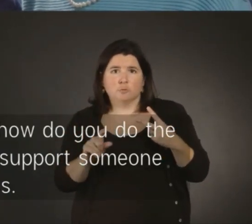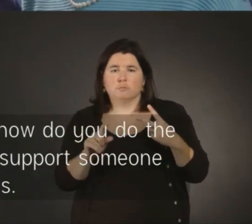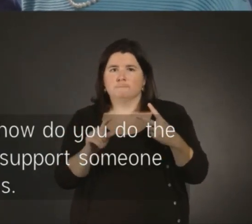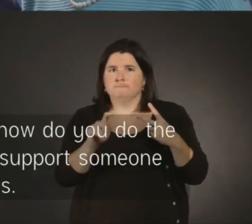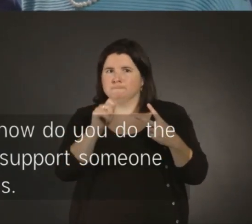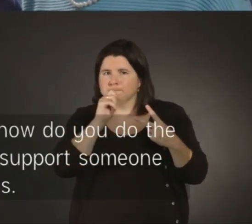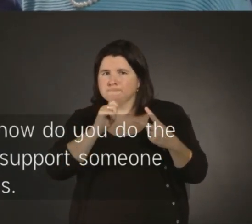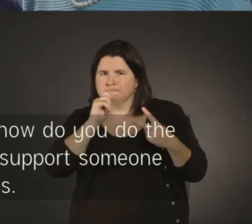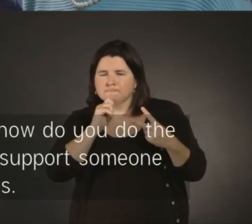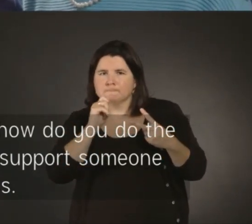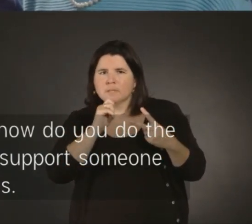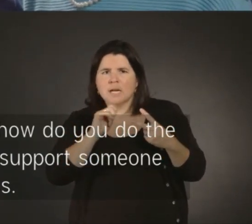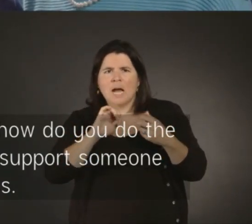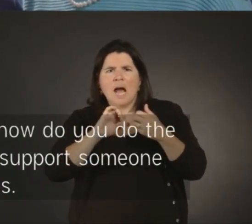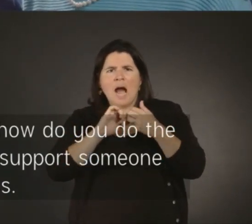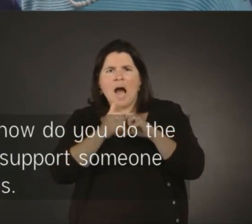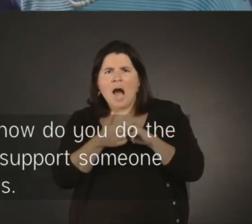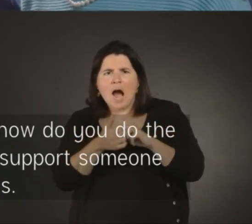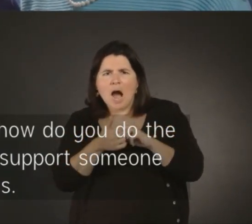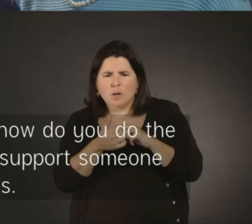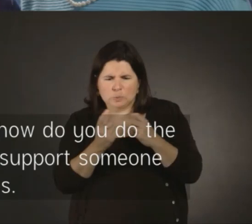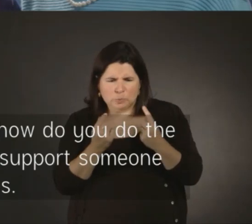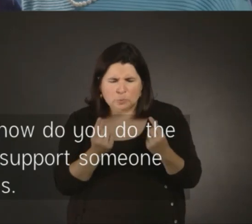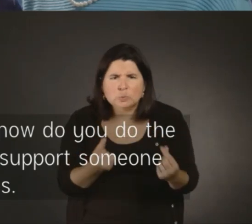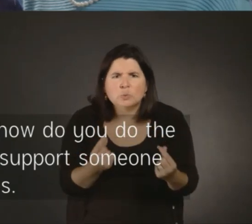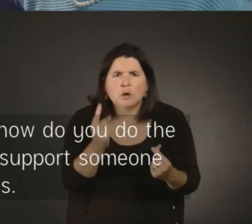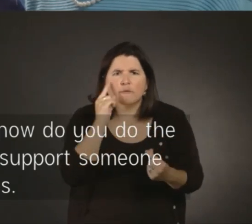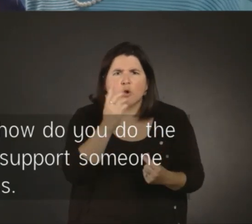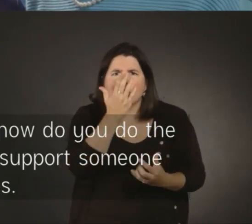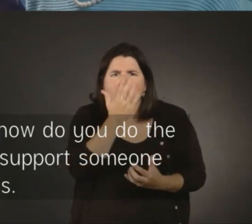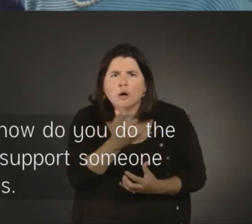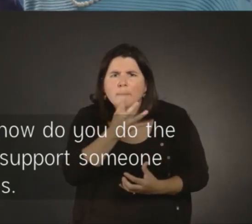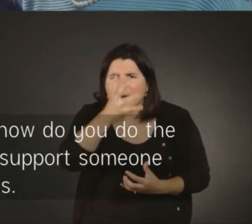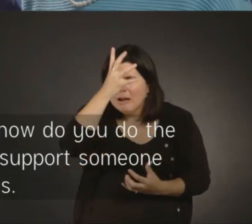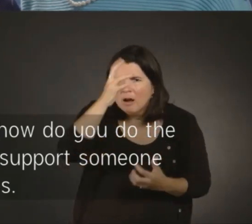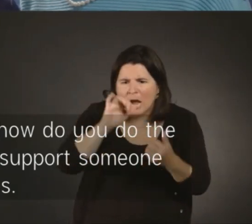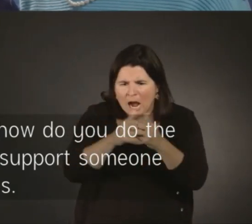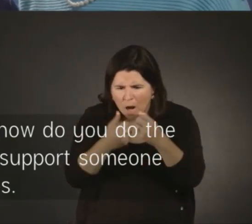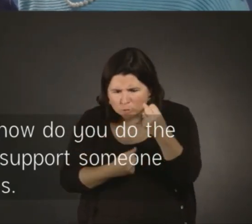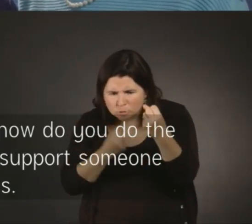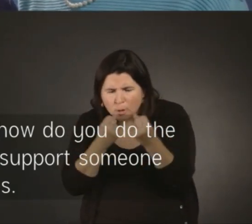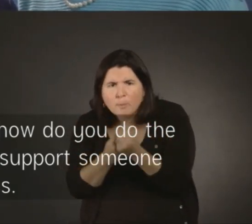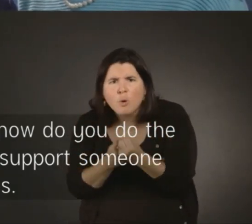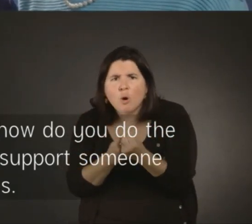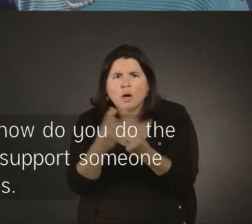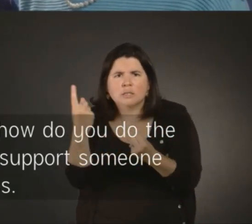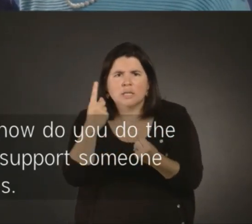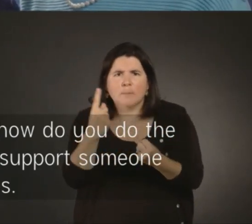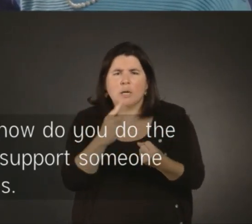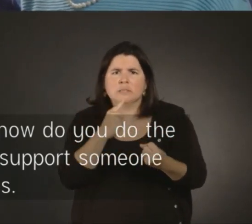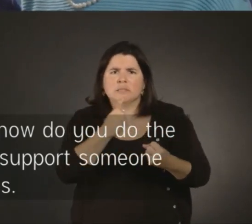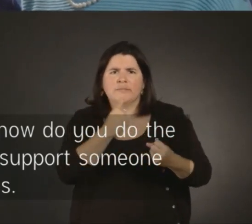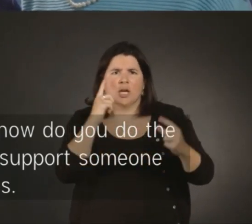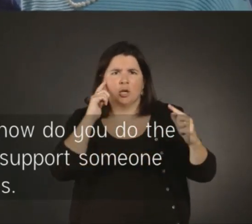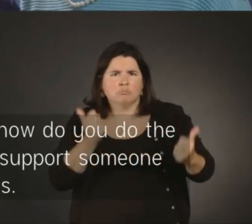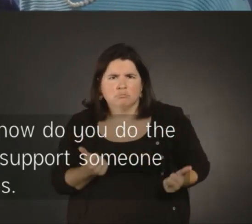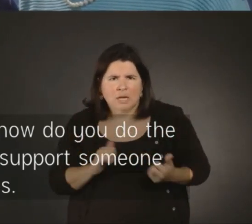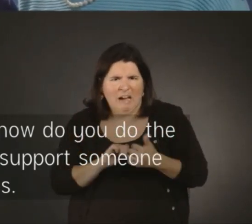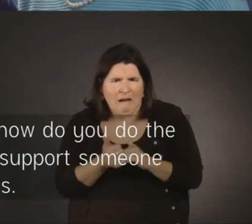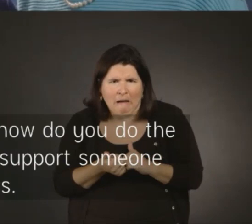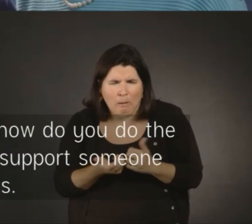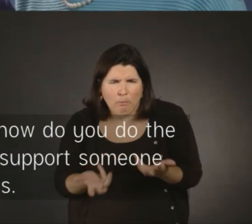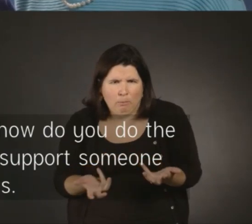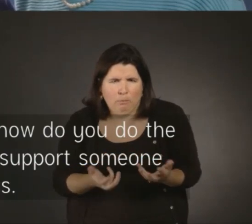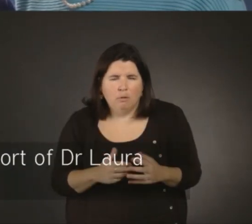do you do the things you need to do to be a good parent and support someone who has been diagnosed with a severe